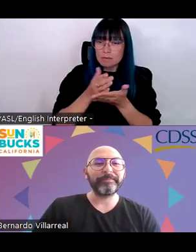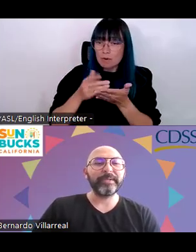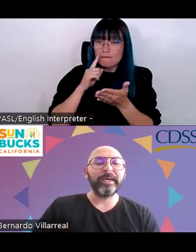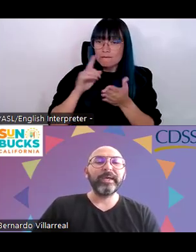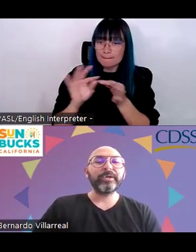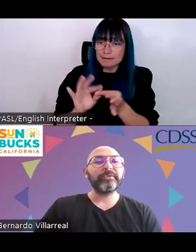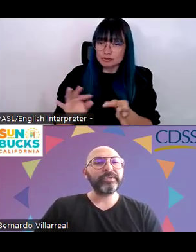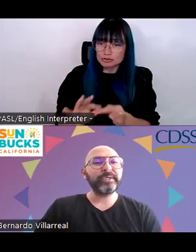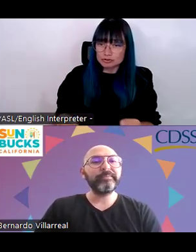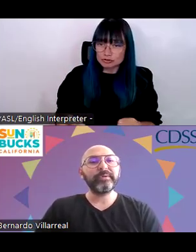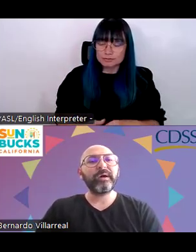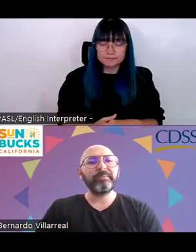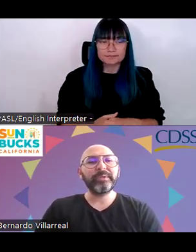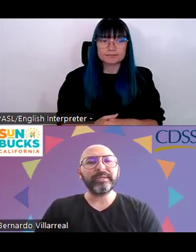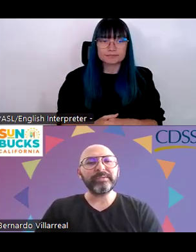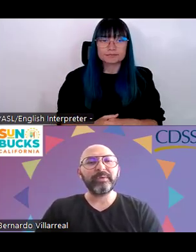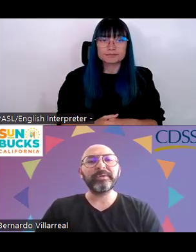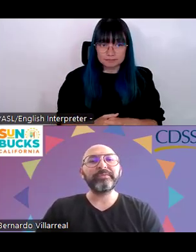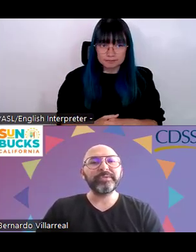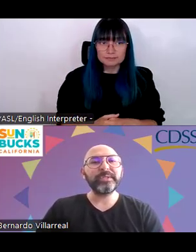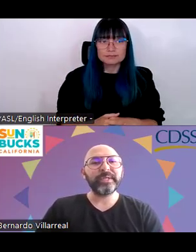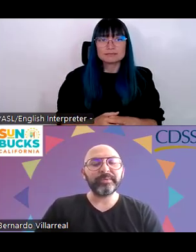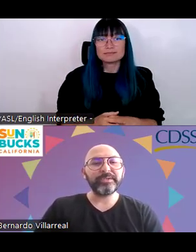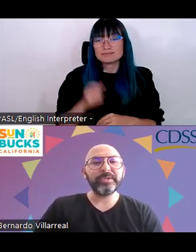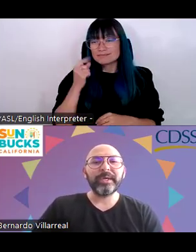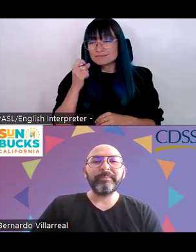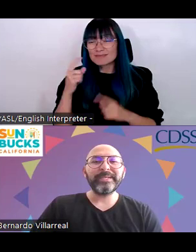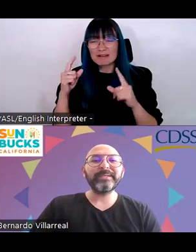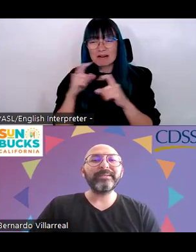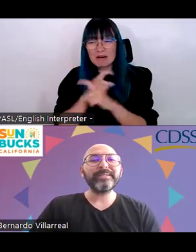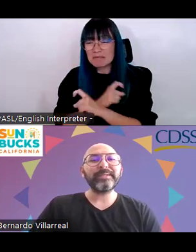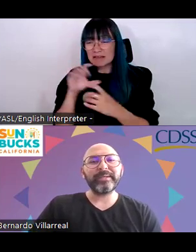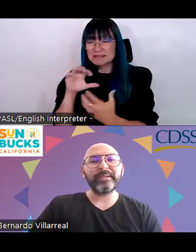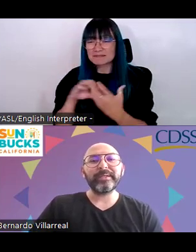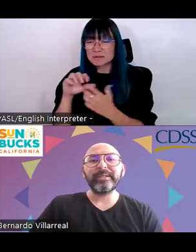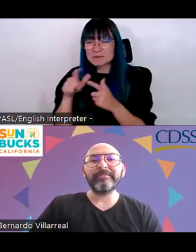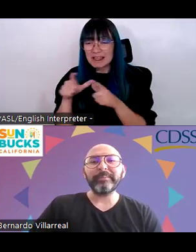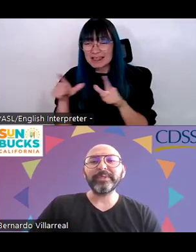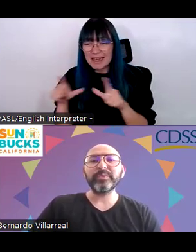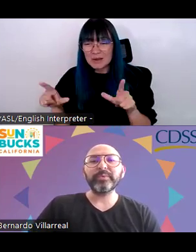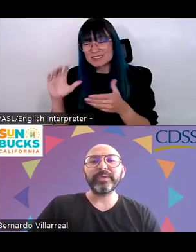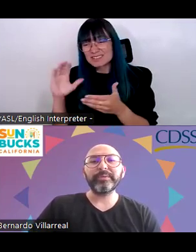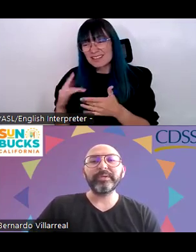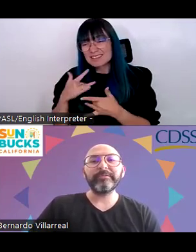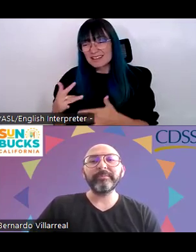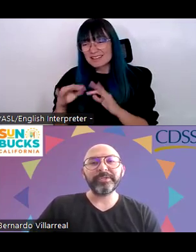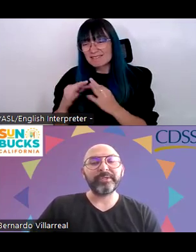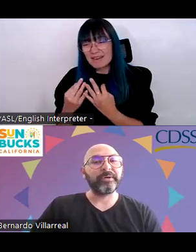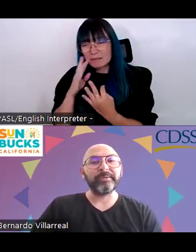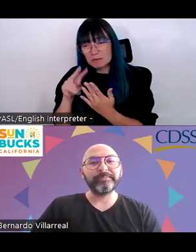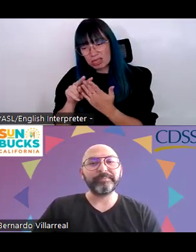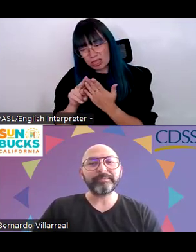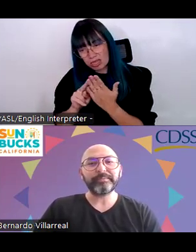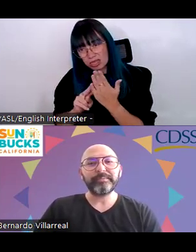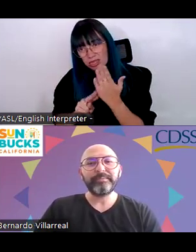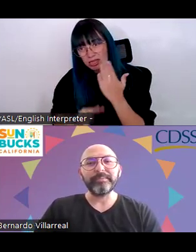messaging. Conversely, complex or confusing language makes it less likely that families will read through the